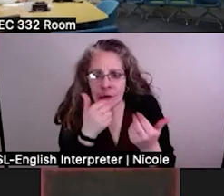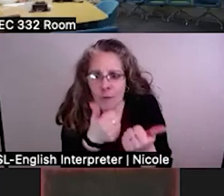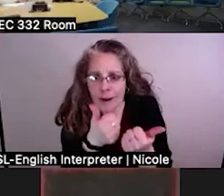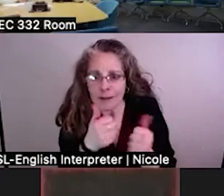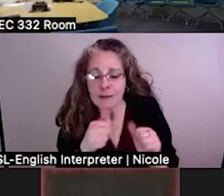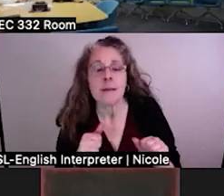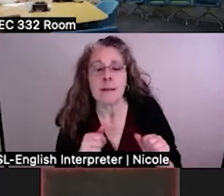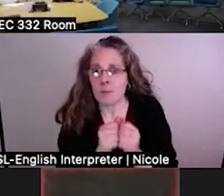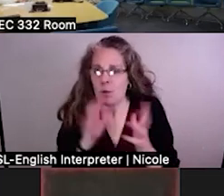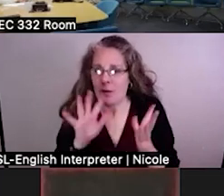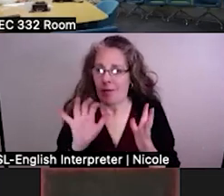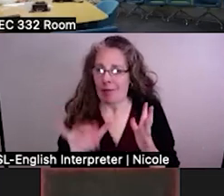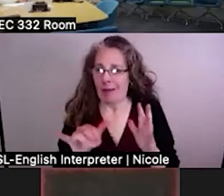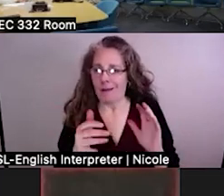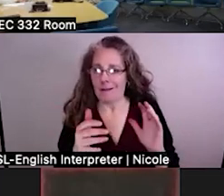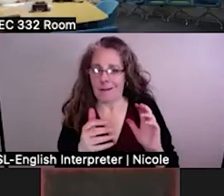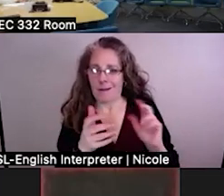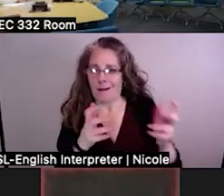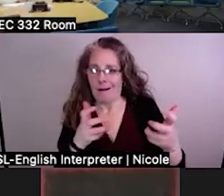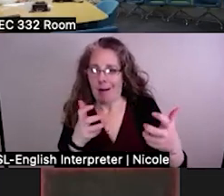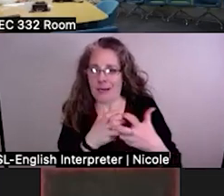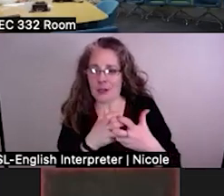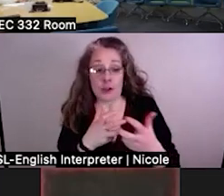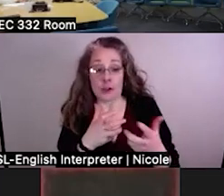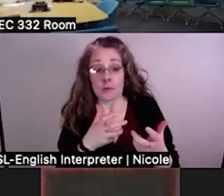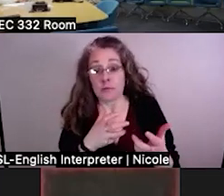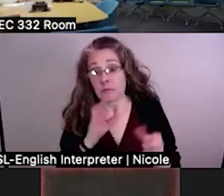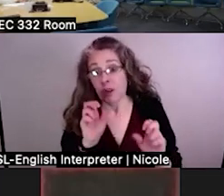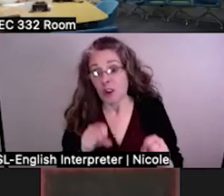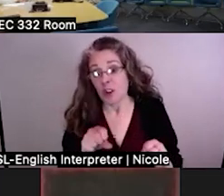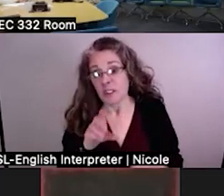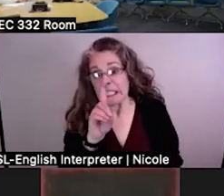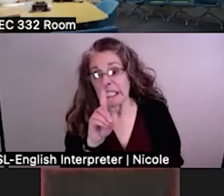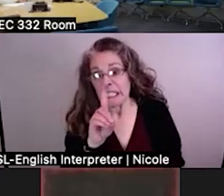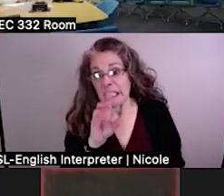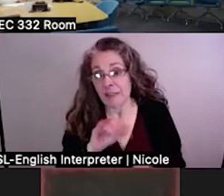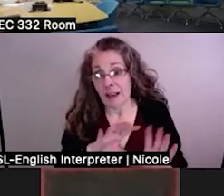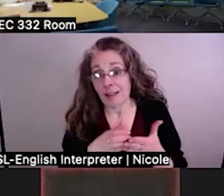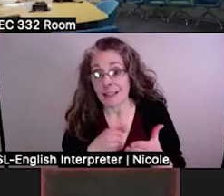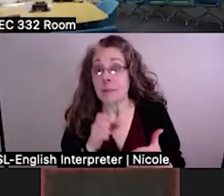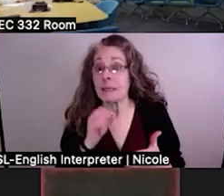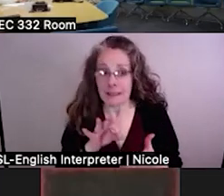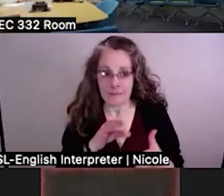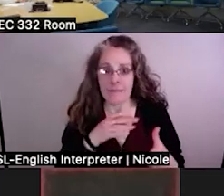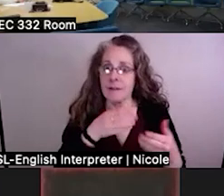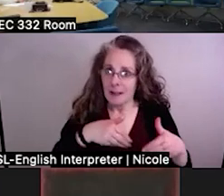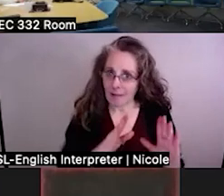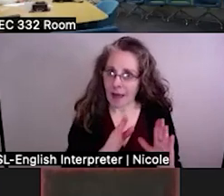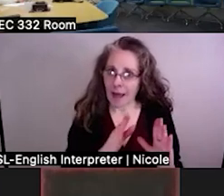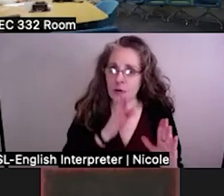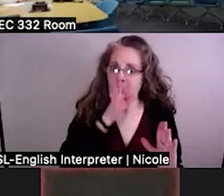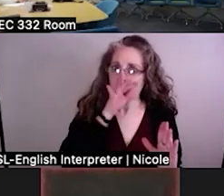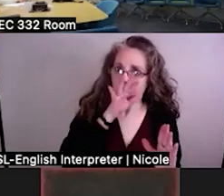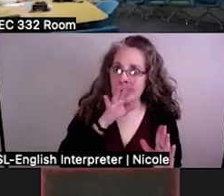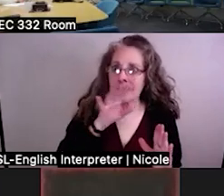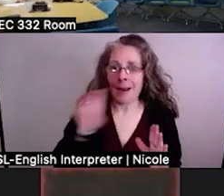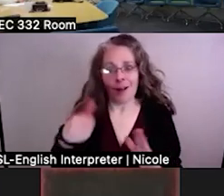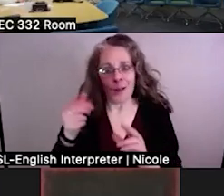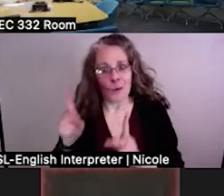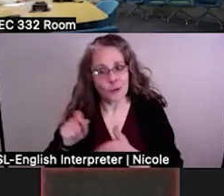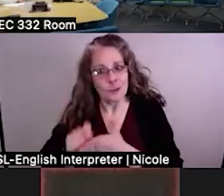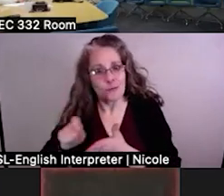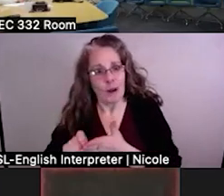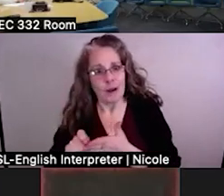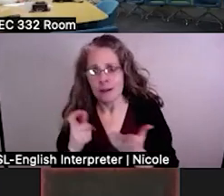a real hard time thinking of how else can we do what we've always done. And then scaffolding learning and feedback